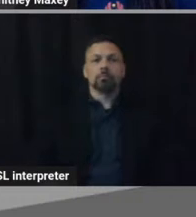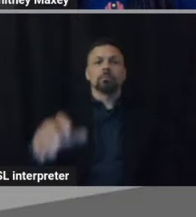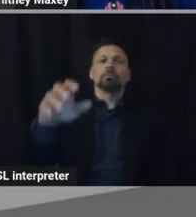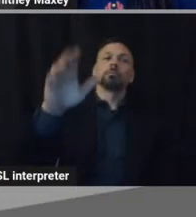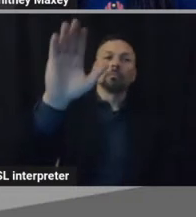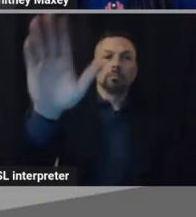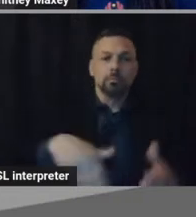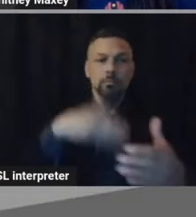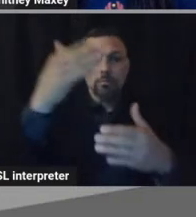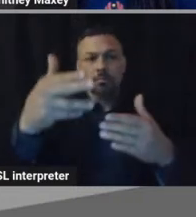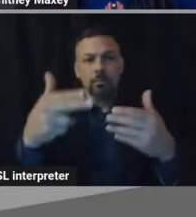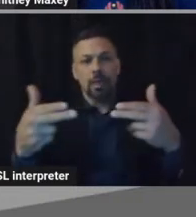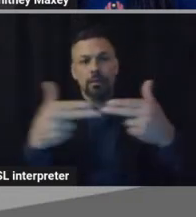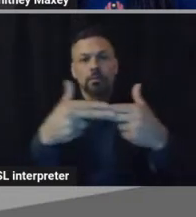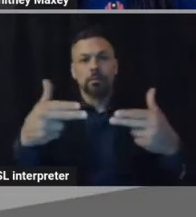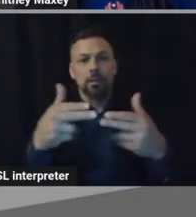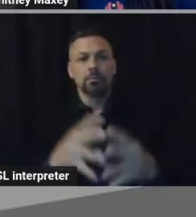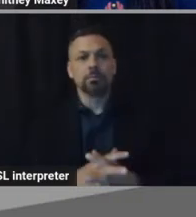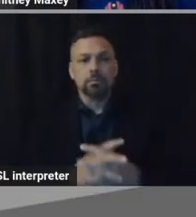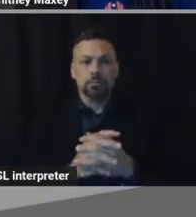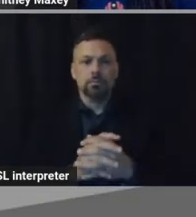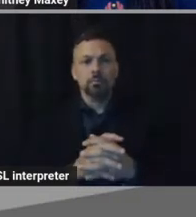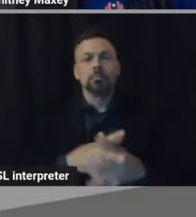Next slide.